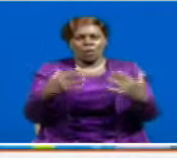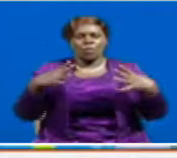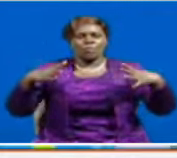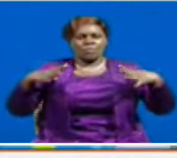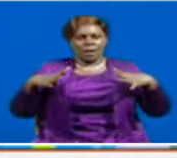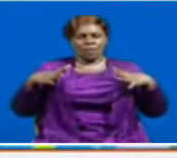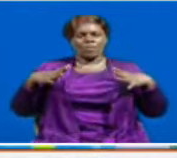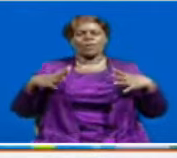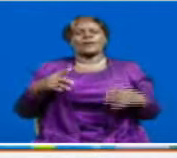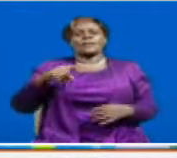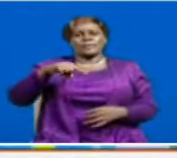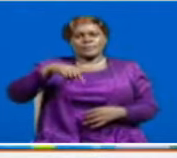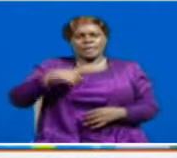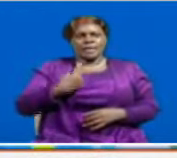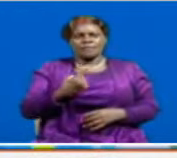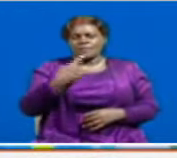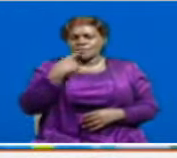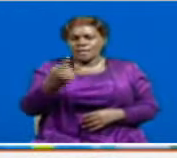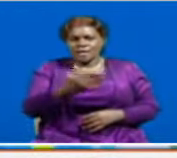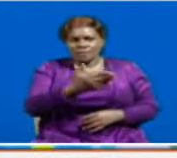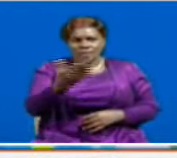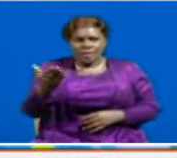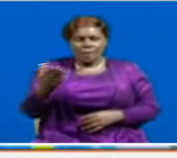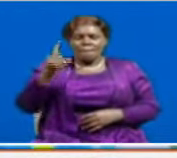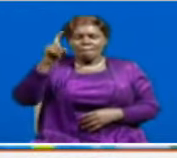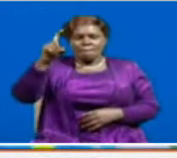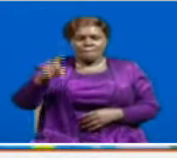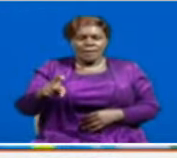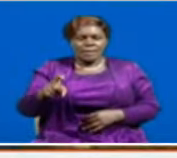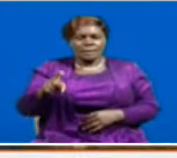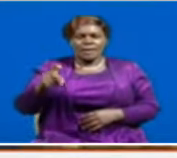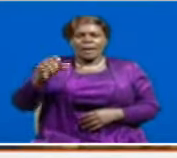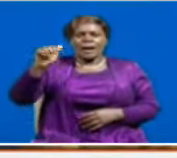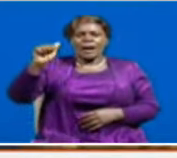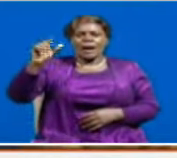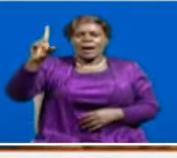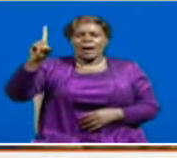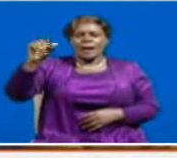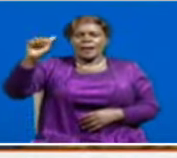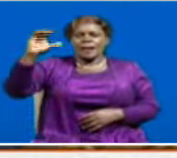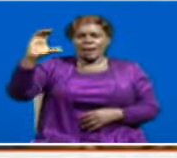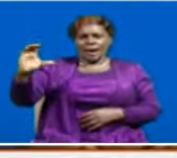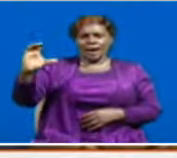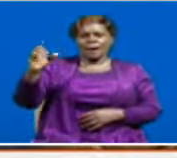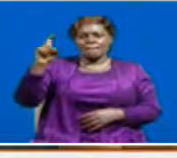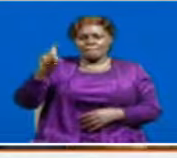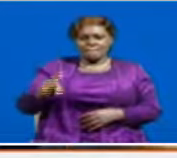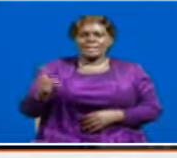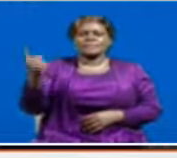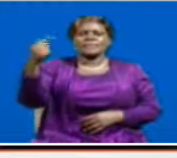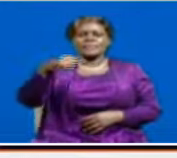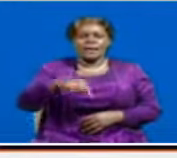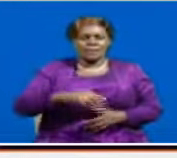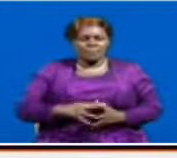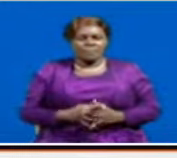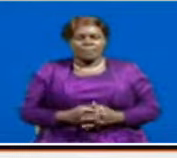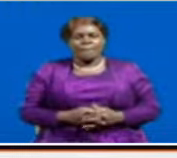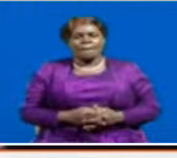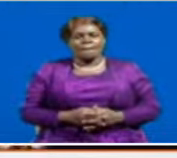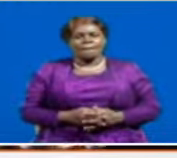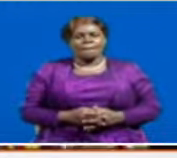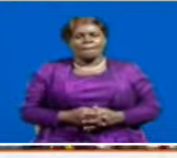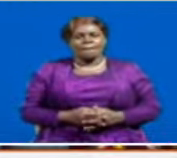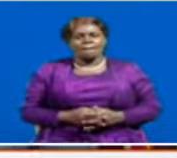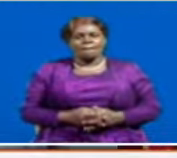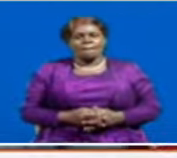sana. Tumewaambia lazima adaka hiwe present, ndio